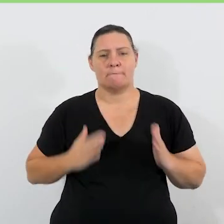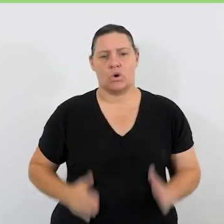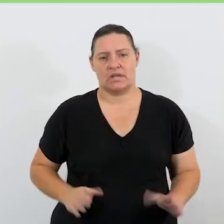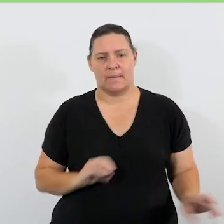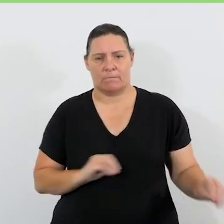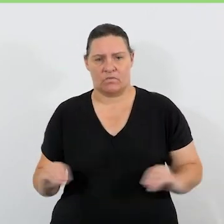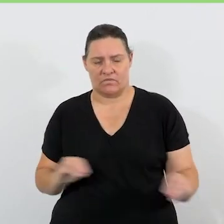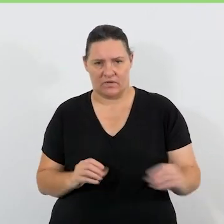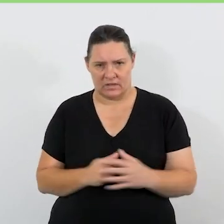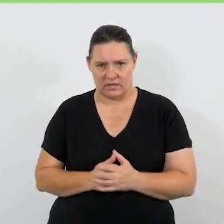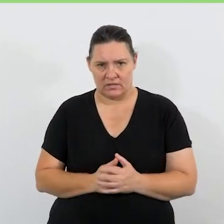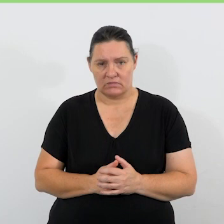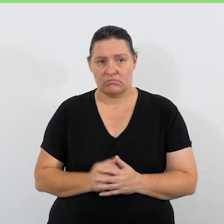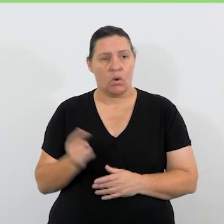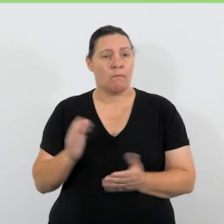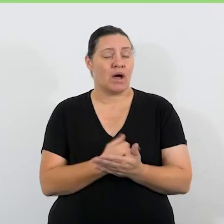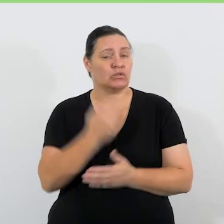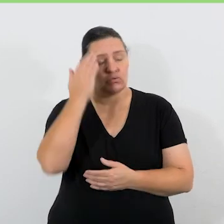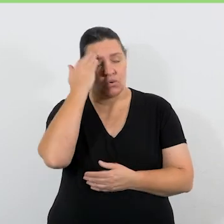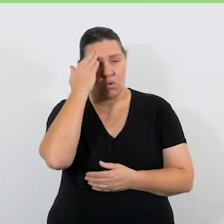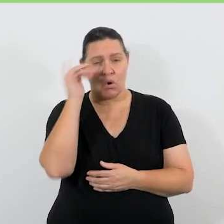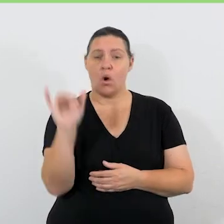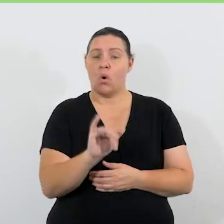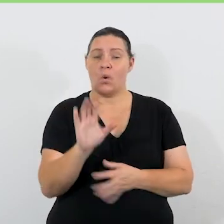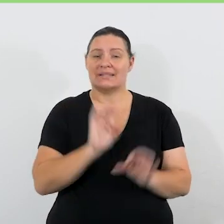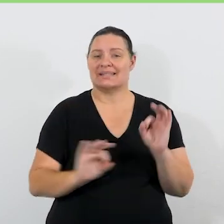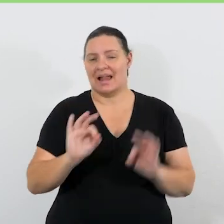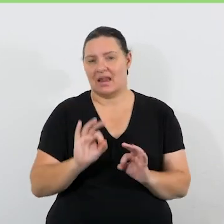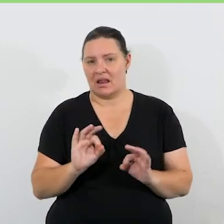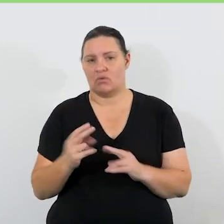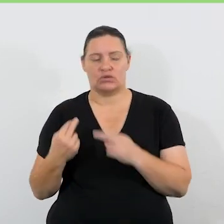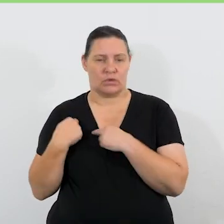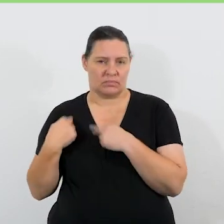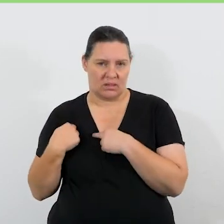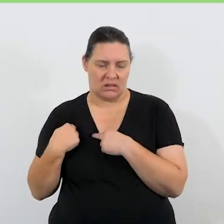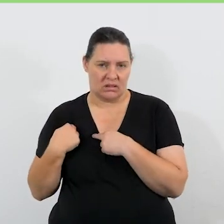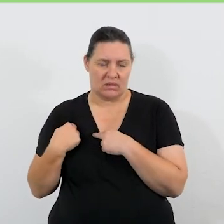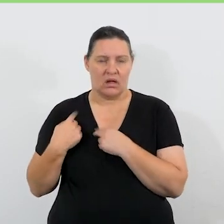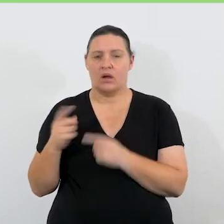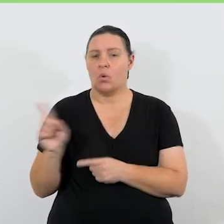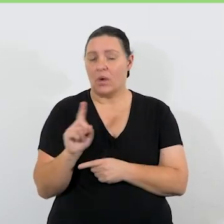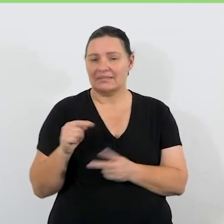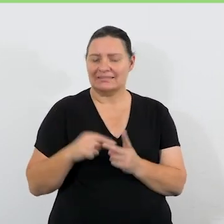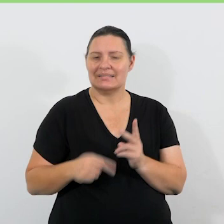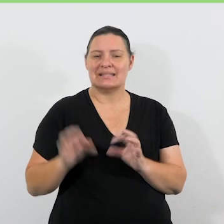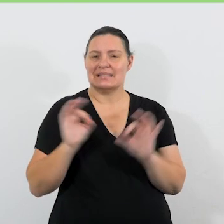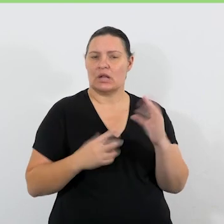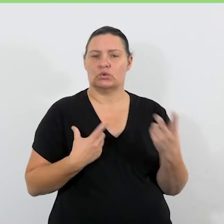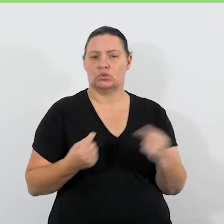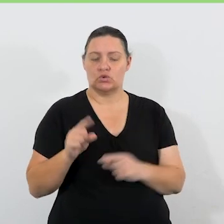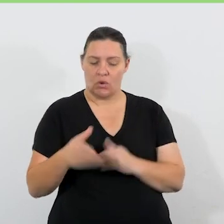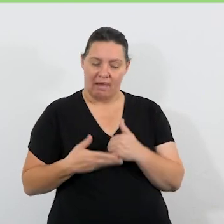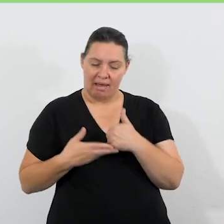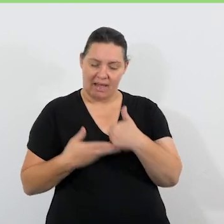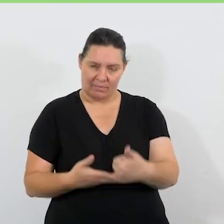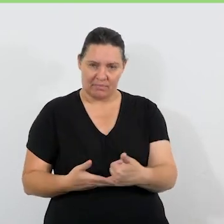his body movement. So what you need to know is what cells are responsible and also what these cells do